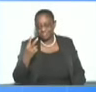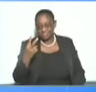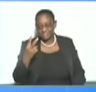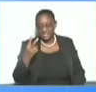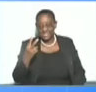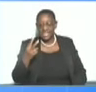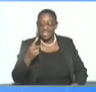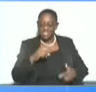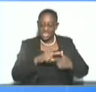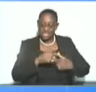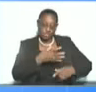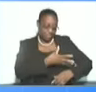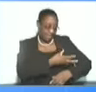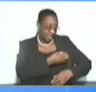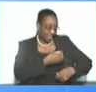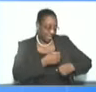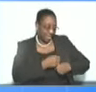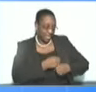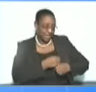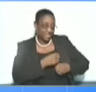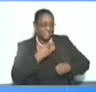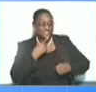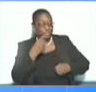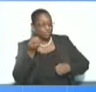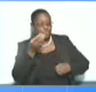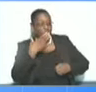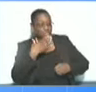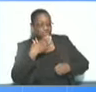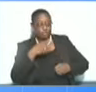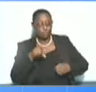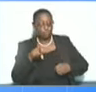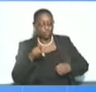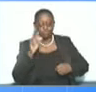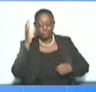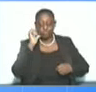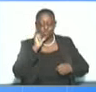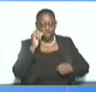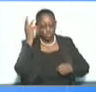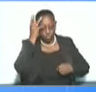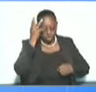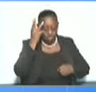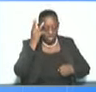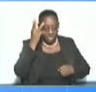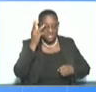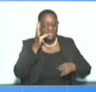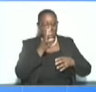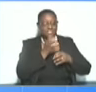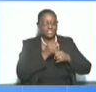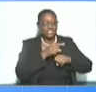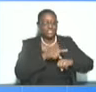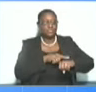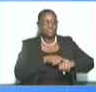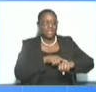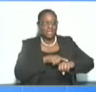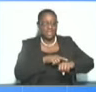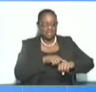And when he took my hand, he said, you're beautiful, don't worry about nothing, let's go. And he said, take your time.